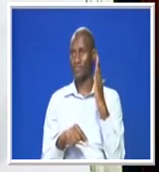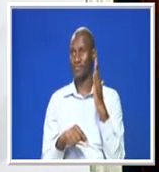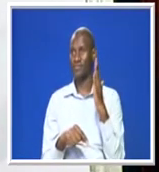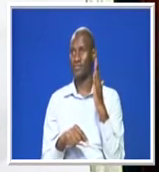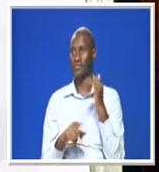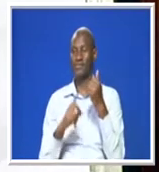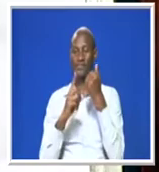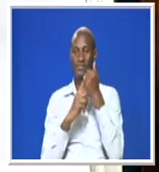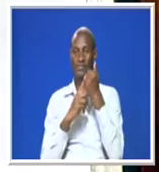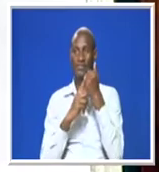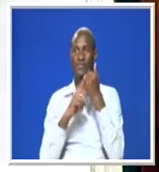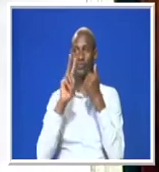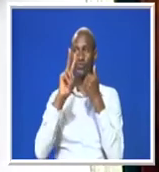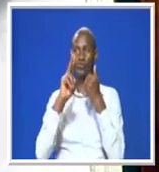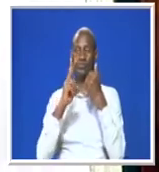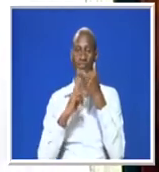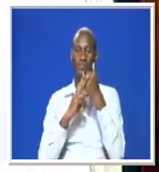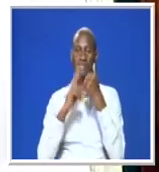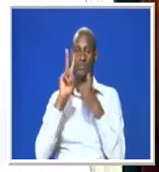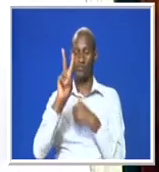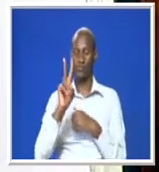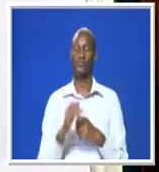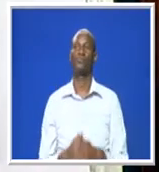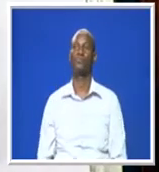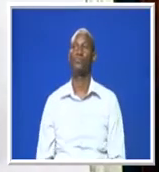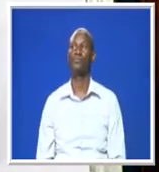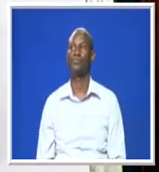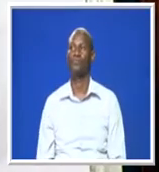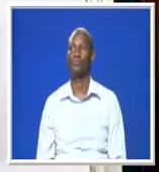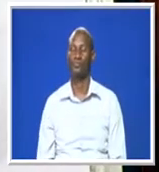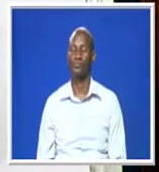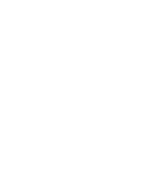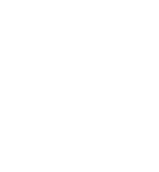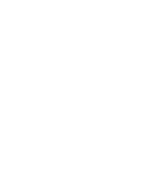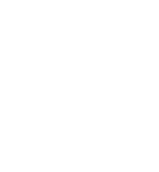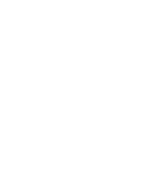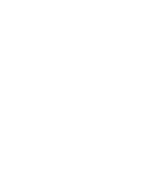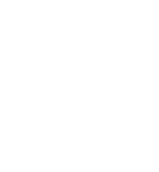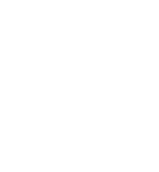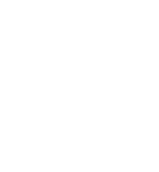6,272.